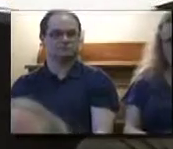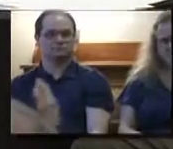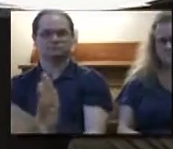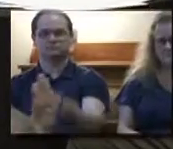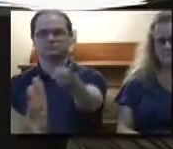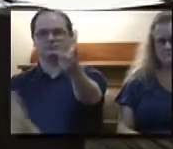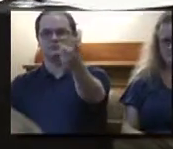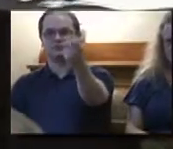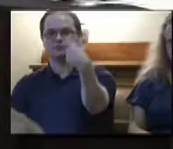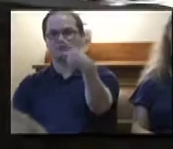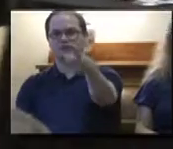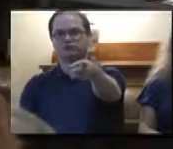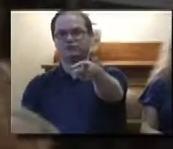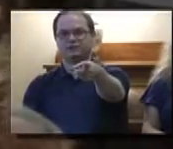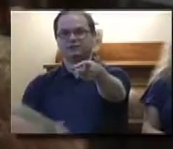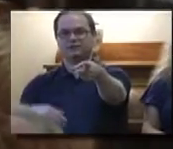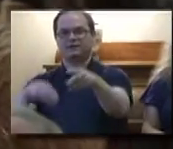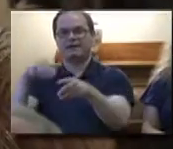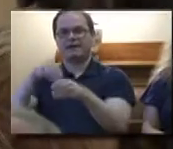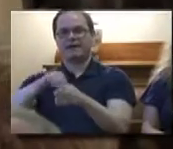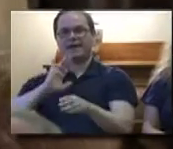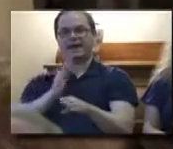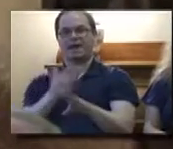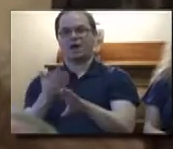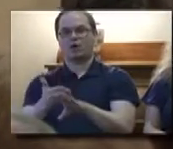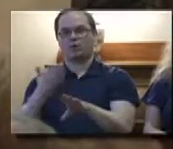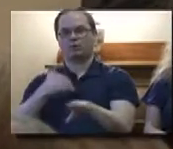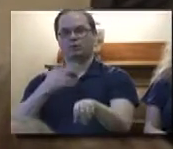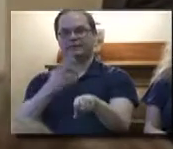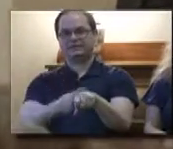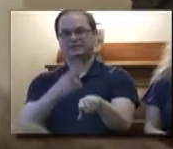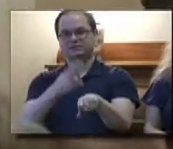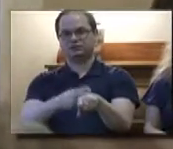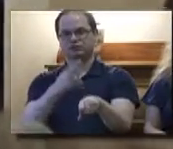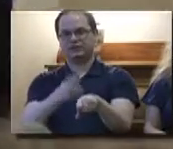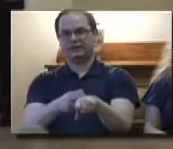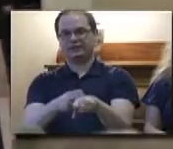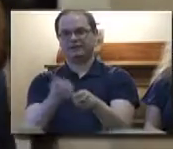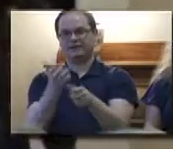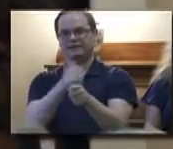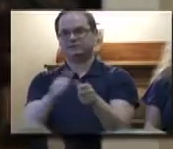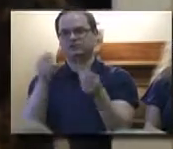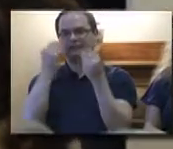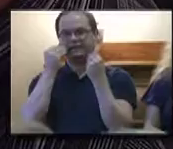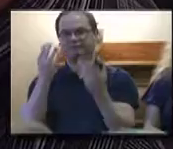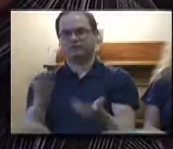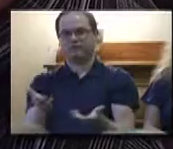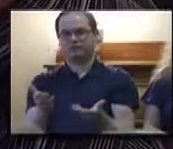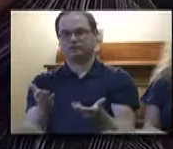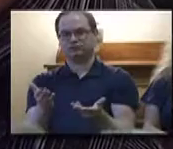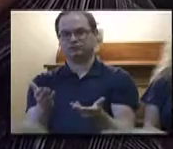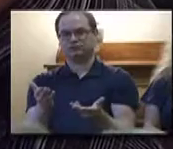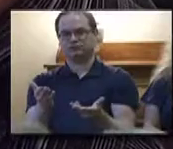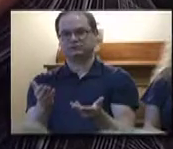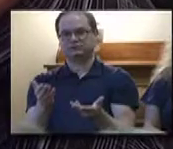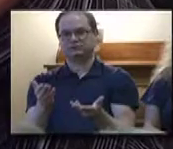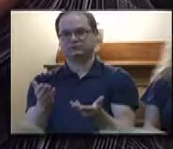I have a question. In our prehistory, is there any information